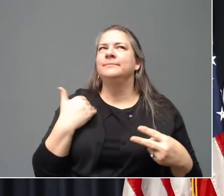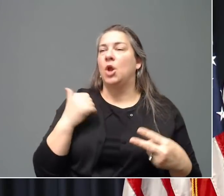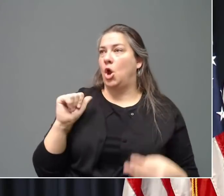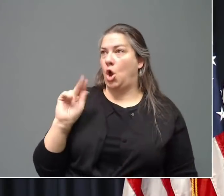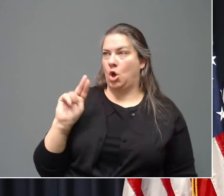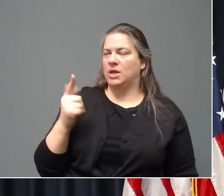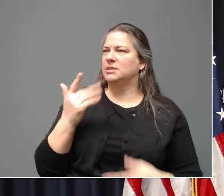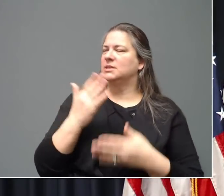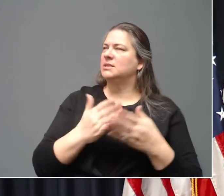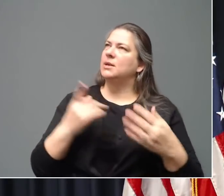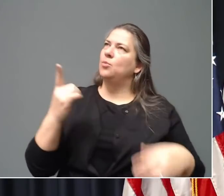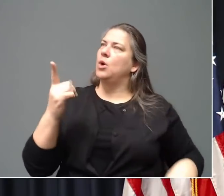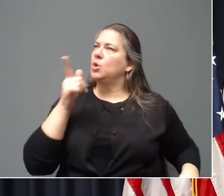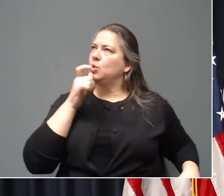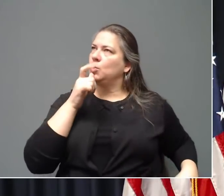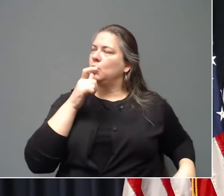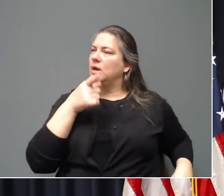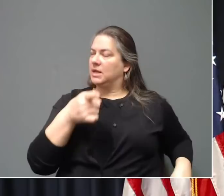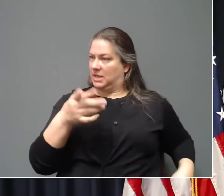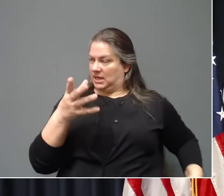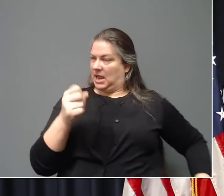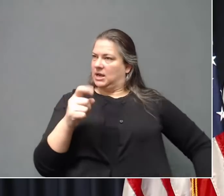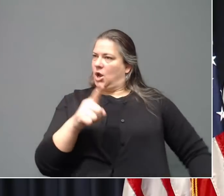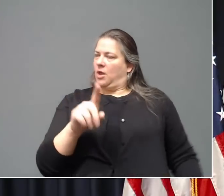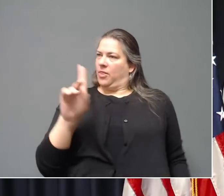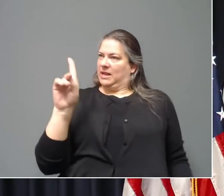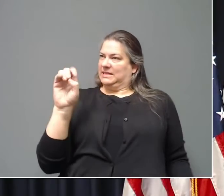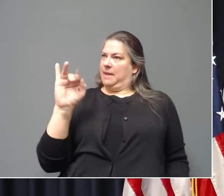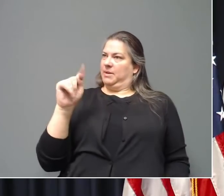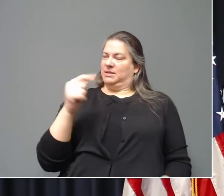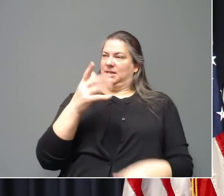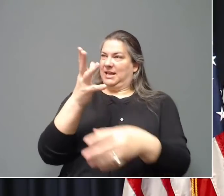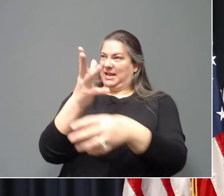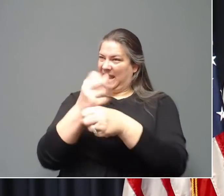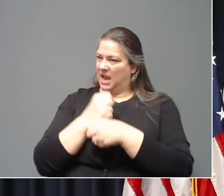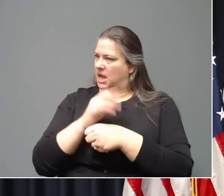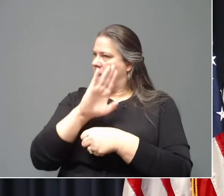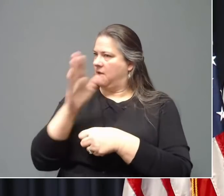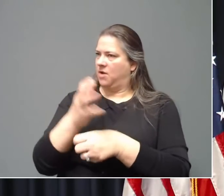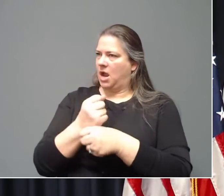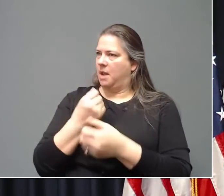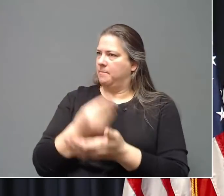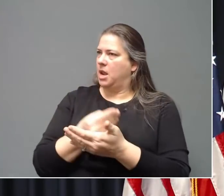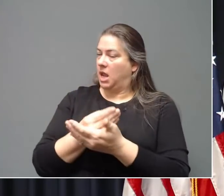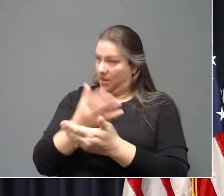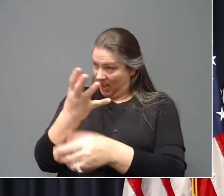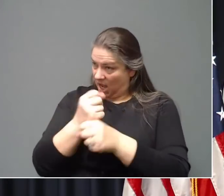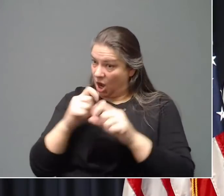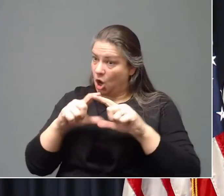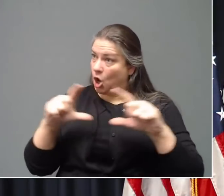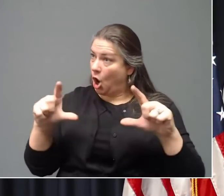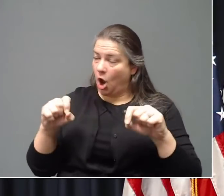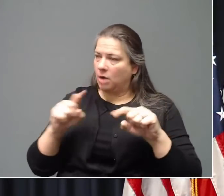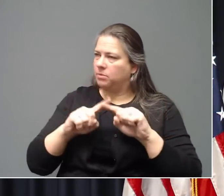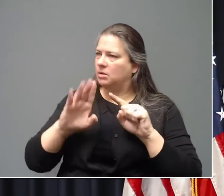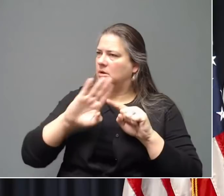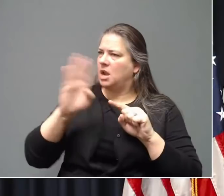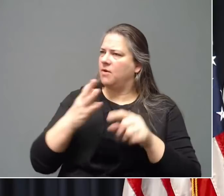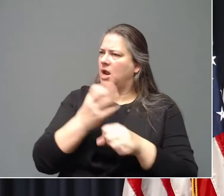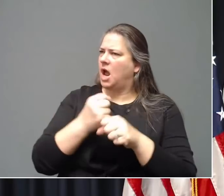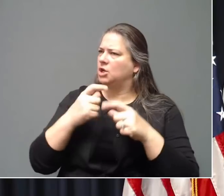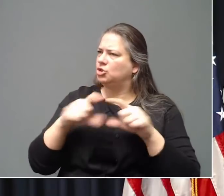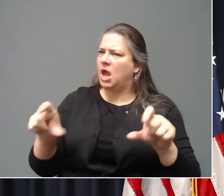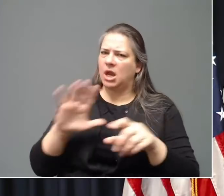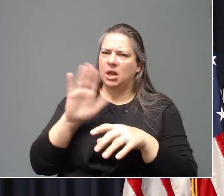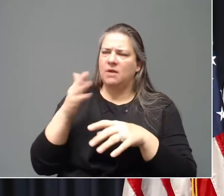somebody who got their debit card and no money has ever dropped, or people who've been approved, but they've never gotten a check or anything. They don't